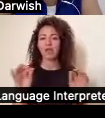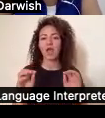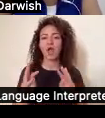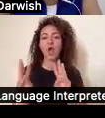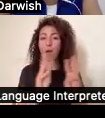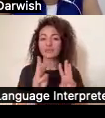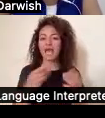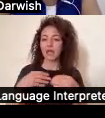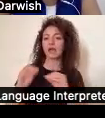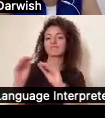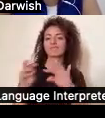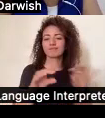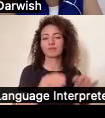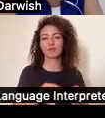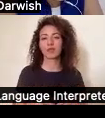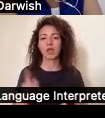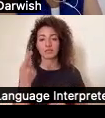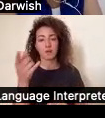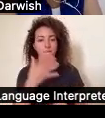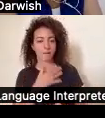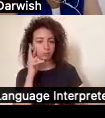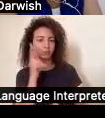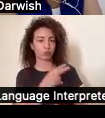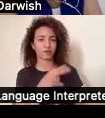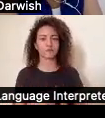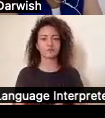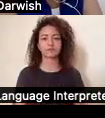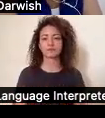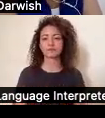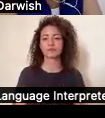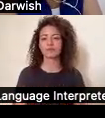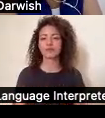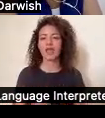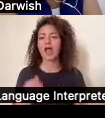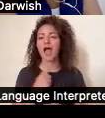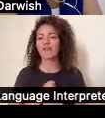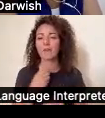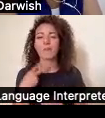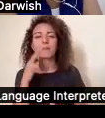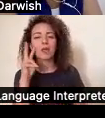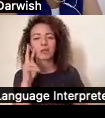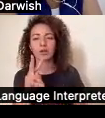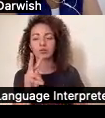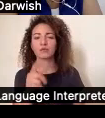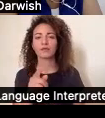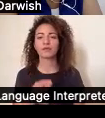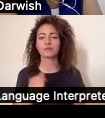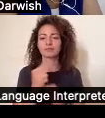surveys. Just to, I cannot see. I'm sorry. I have to do